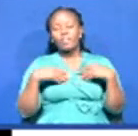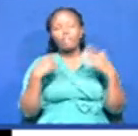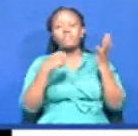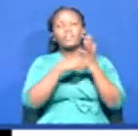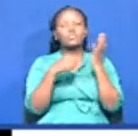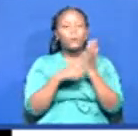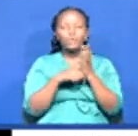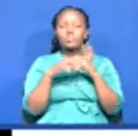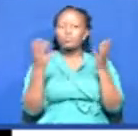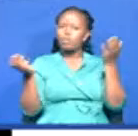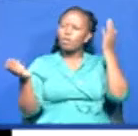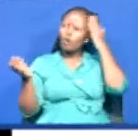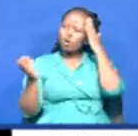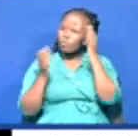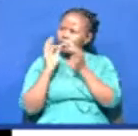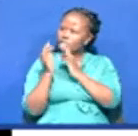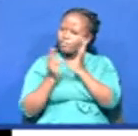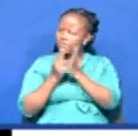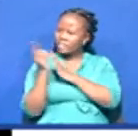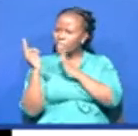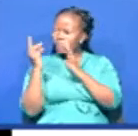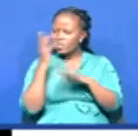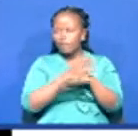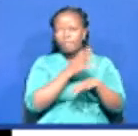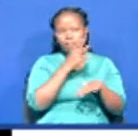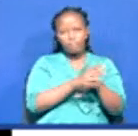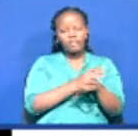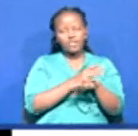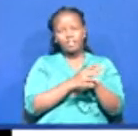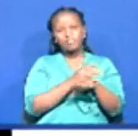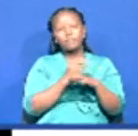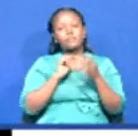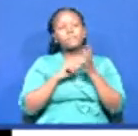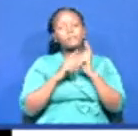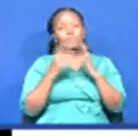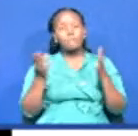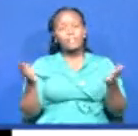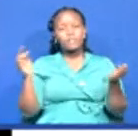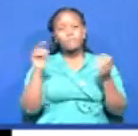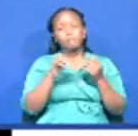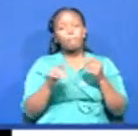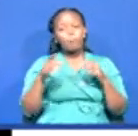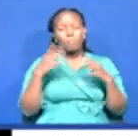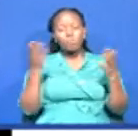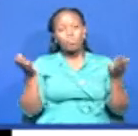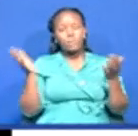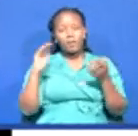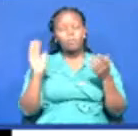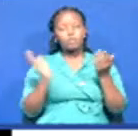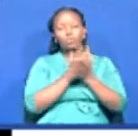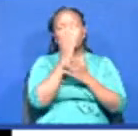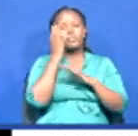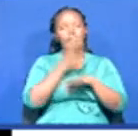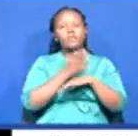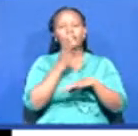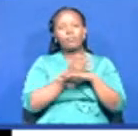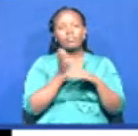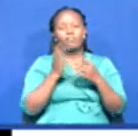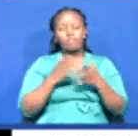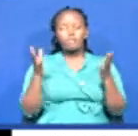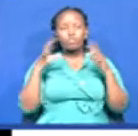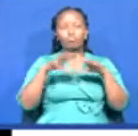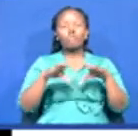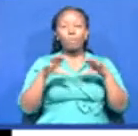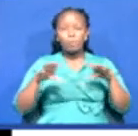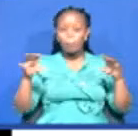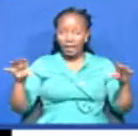or finding out whether maybe is it a counterfeit, is it genuine, and so on. So we are actually removing counterfeit goods from the market and ensuring that any